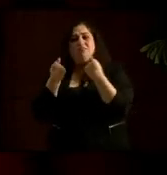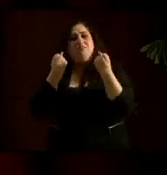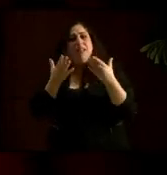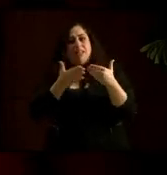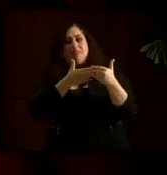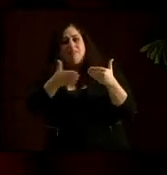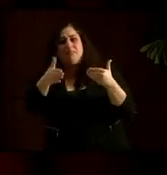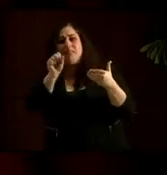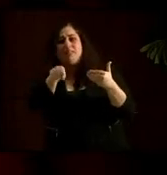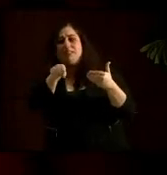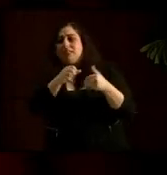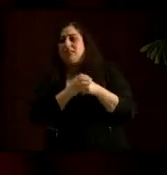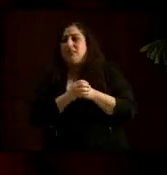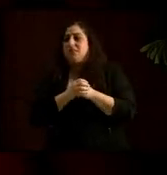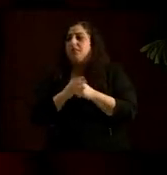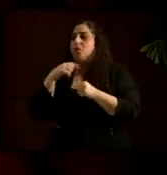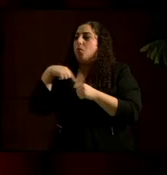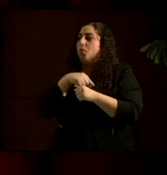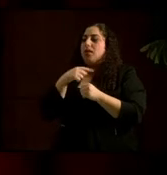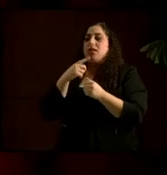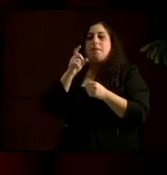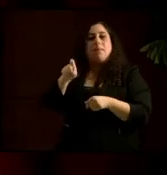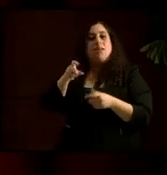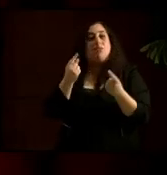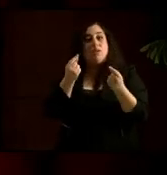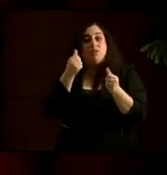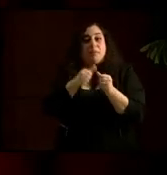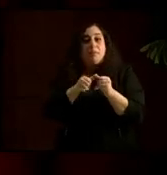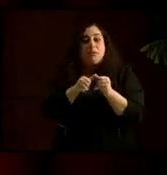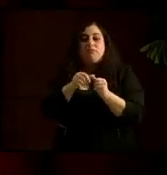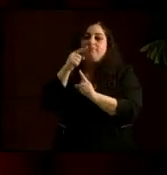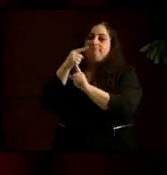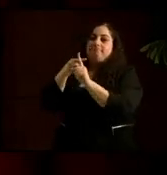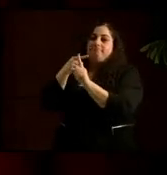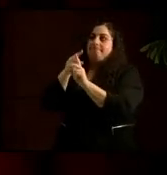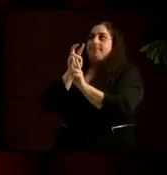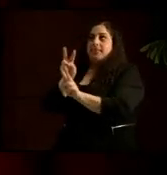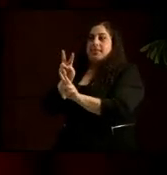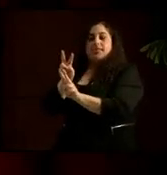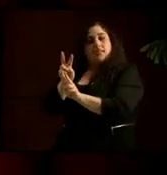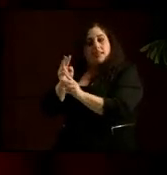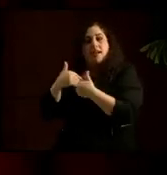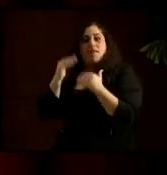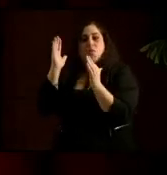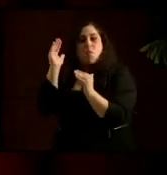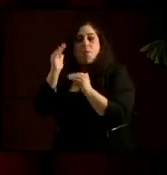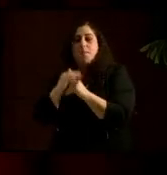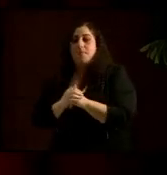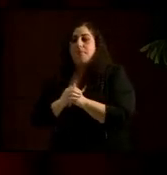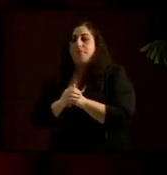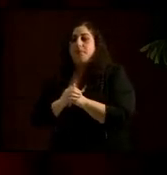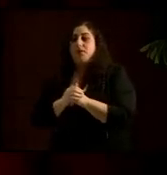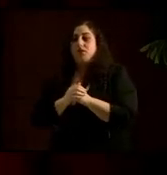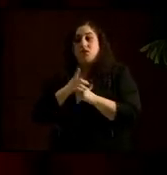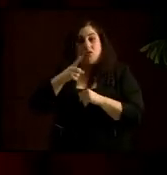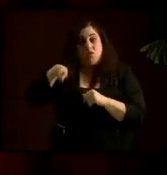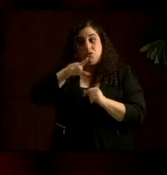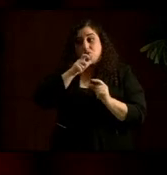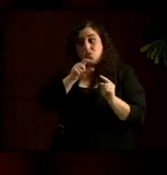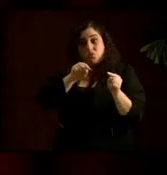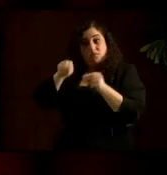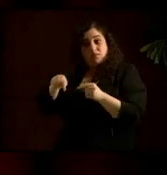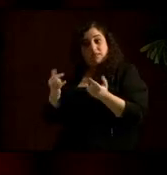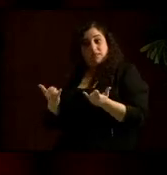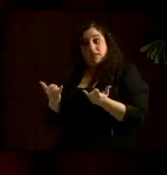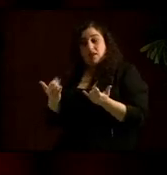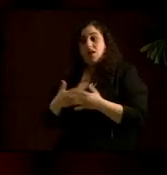optimism. Your very presence, your attendance, the work you do, the community that you